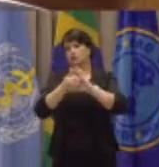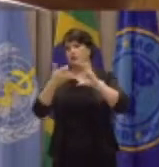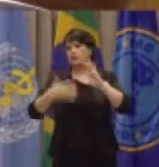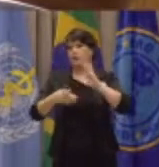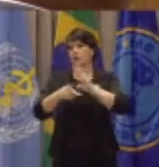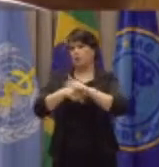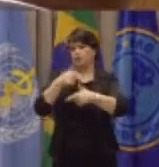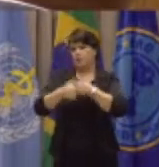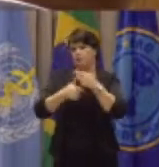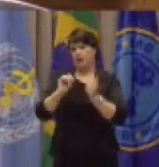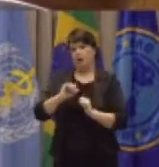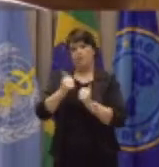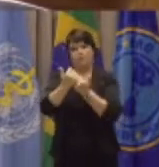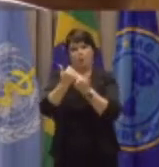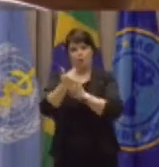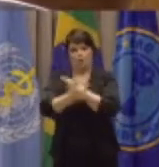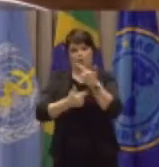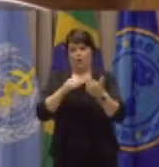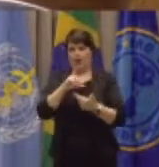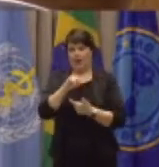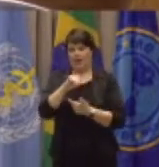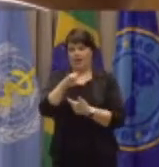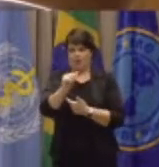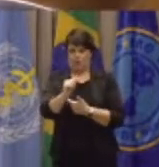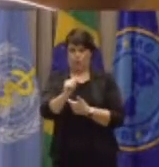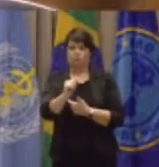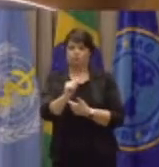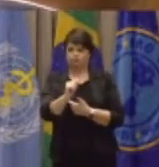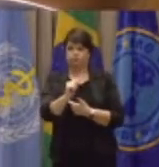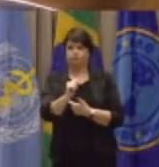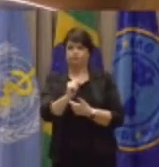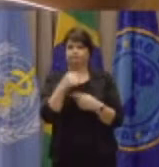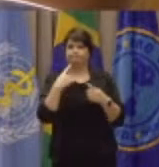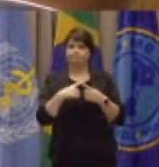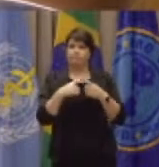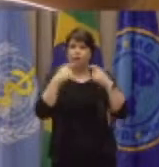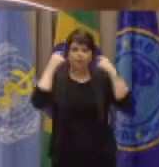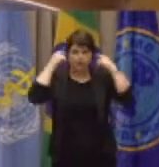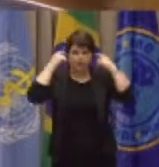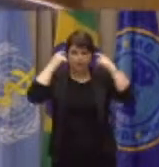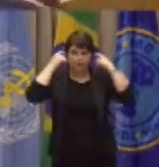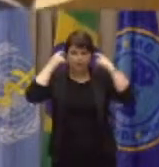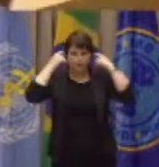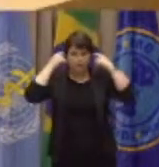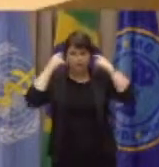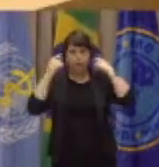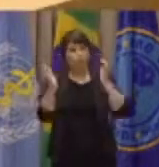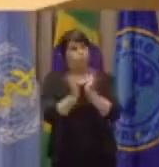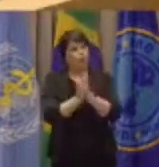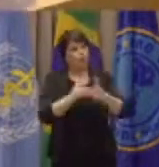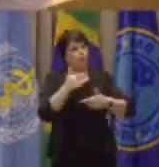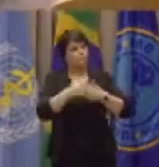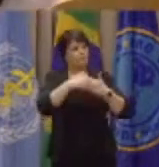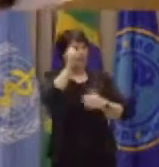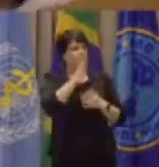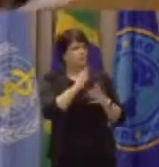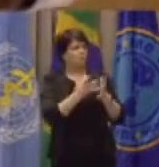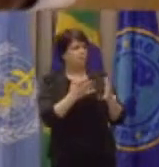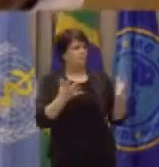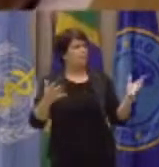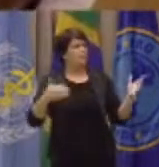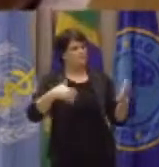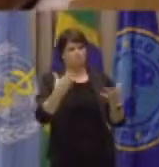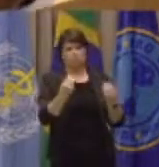the patients and to characterize the work and support in this way. I would like